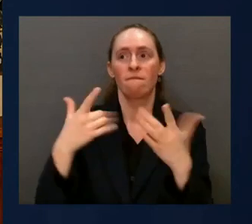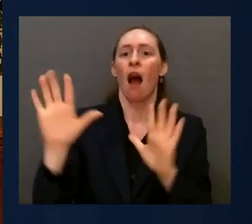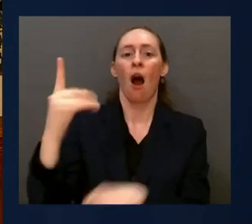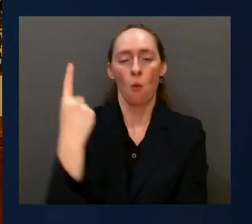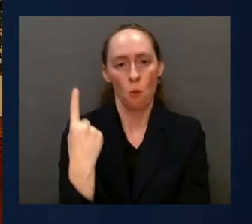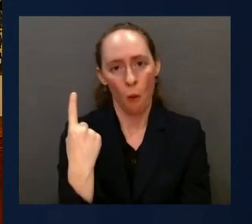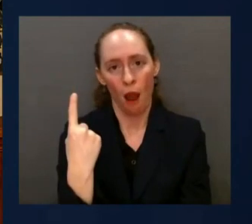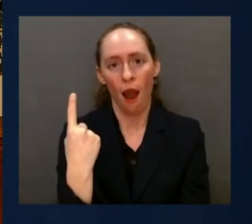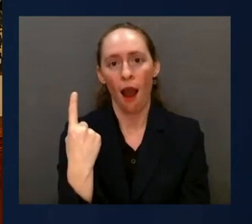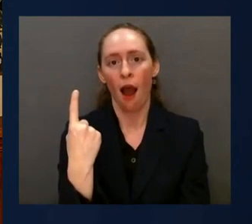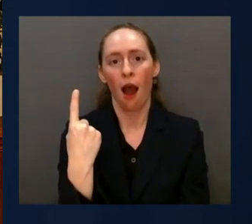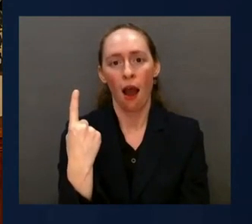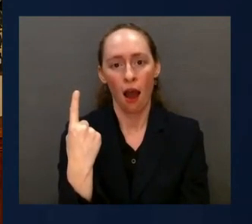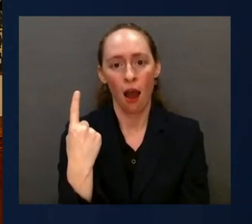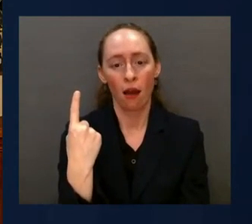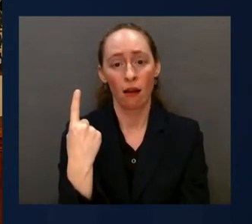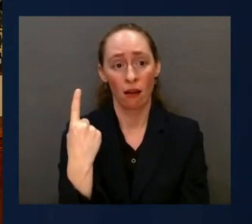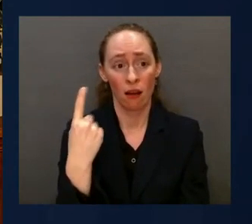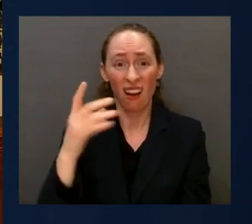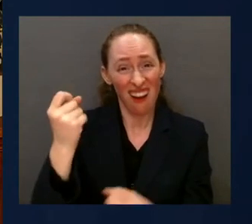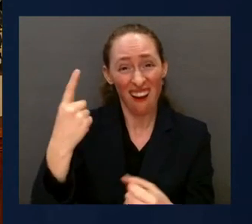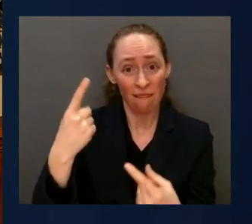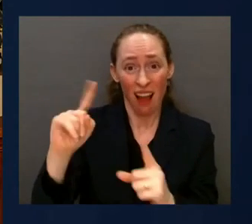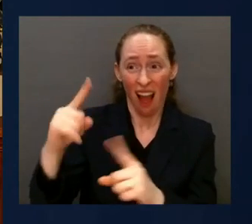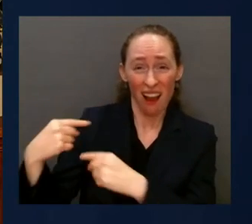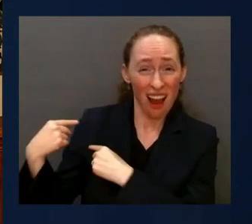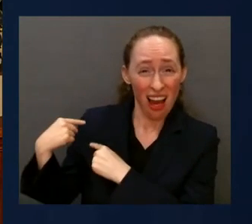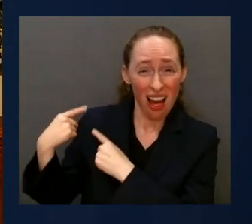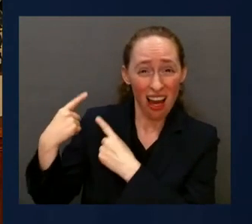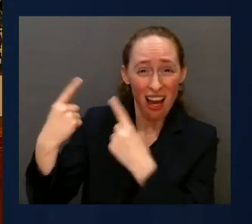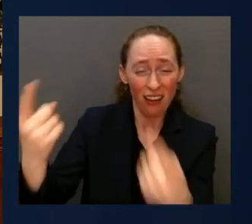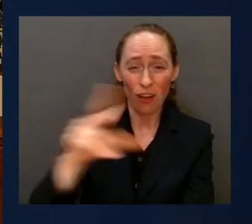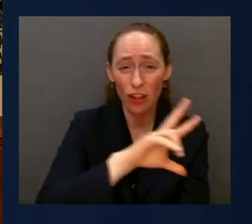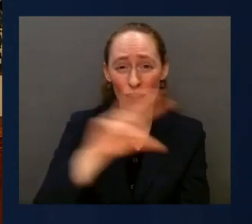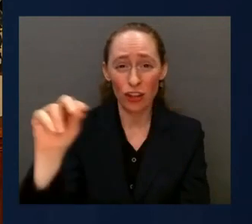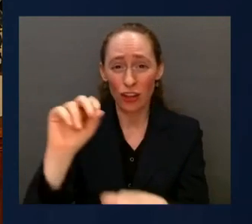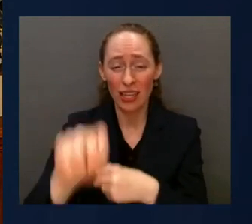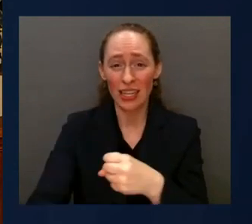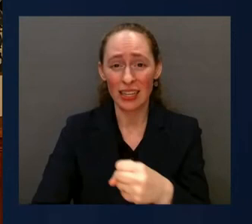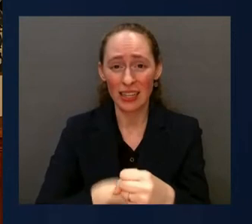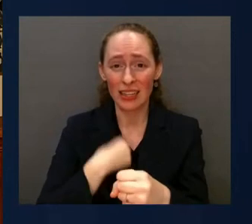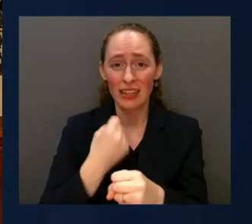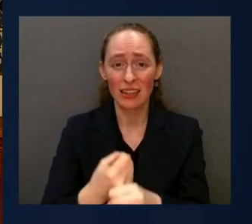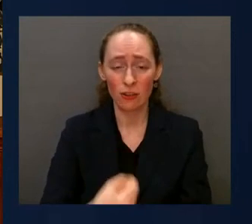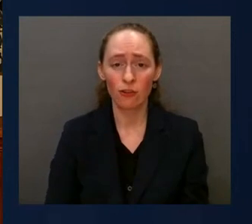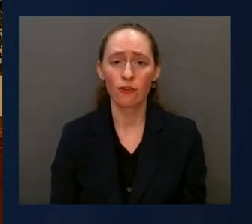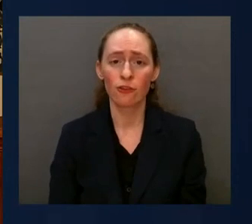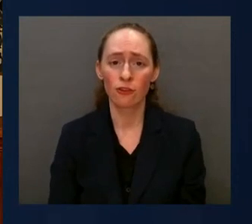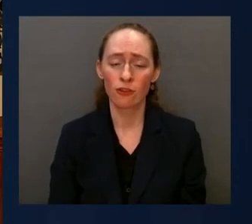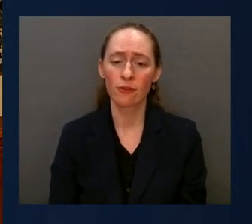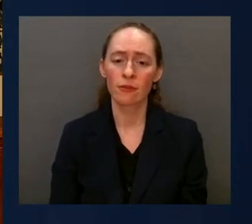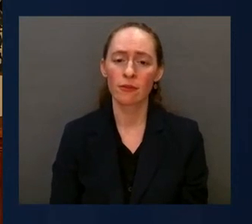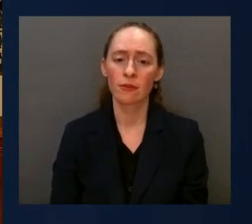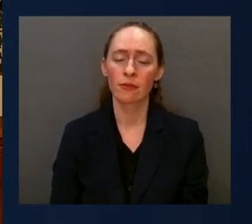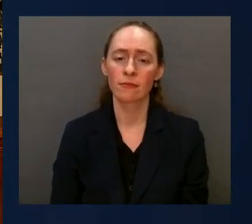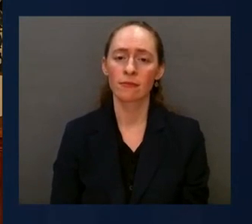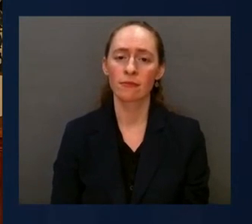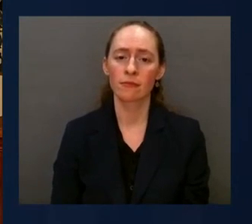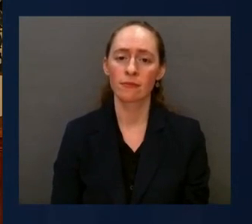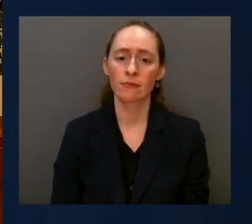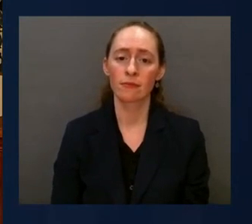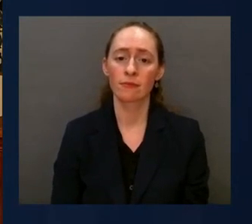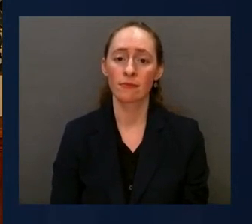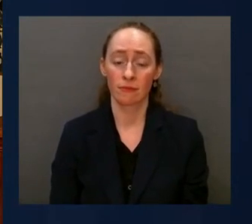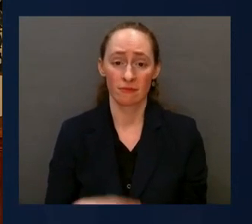That includes things like that the majority of responsible gun owners already support enhanced background checks for